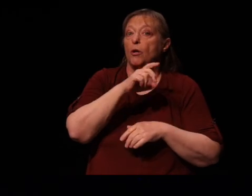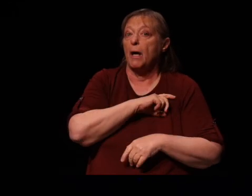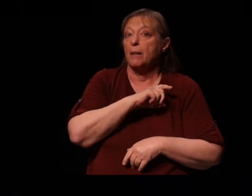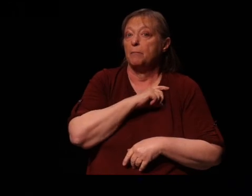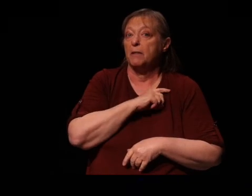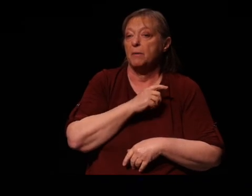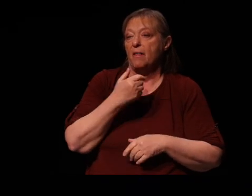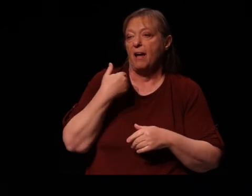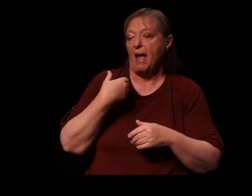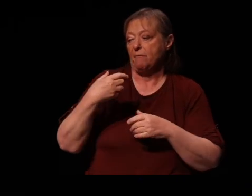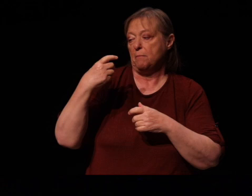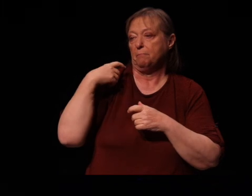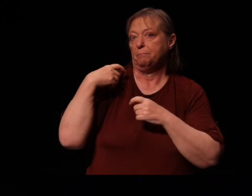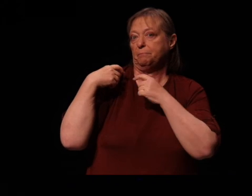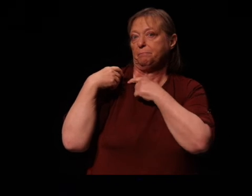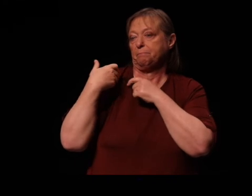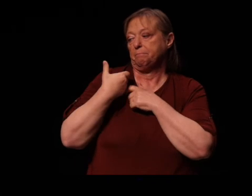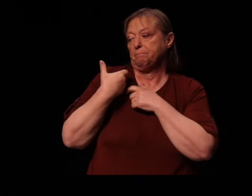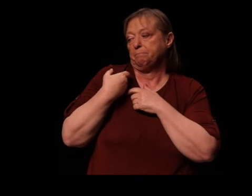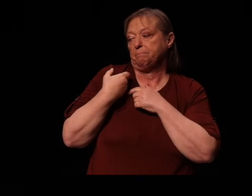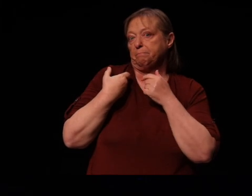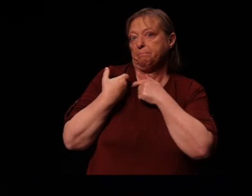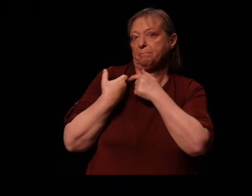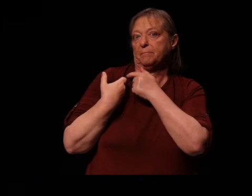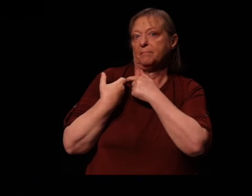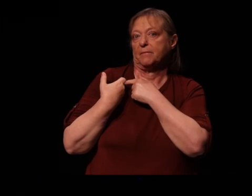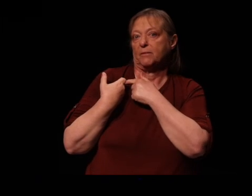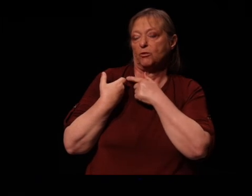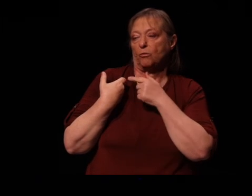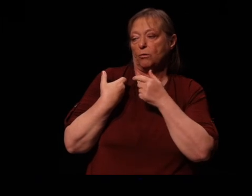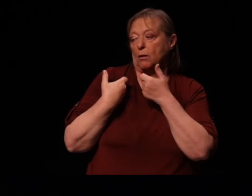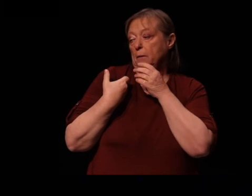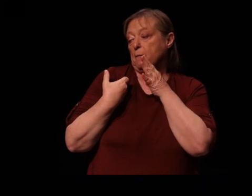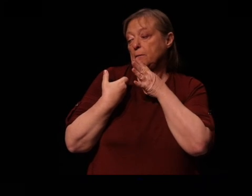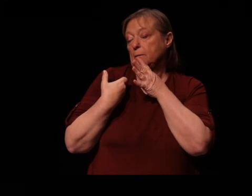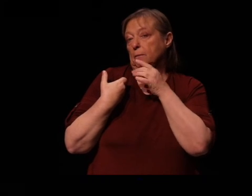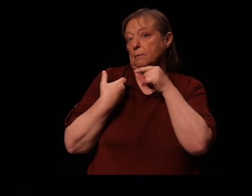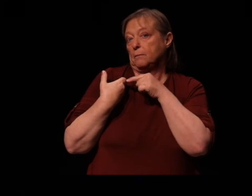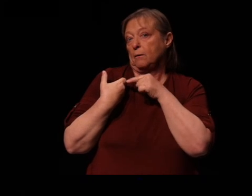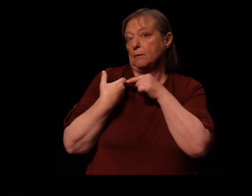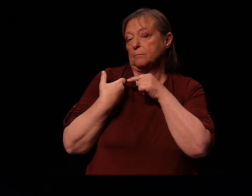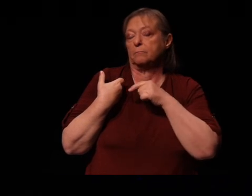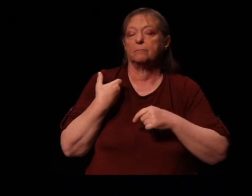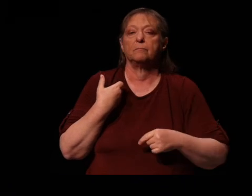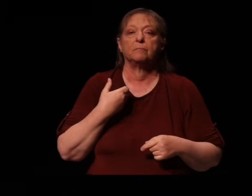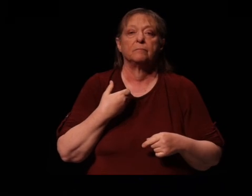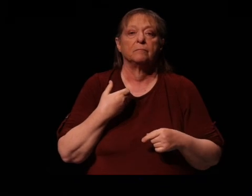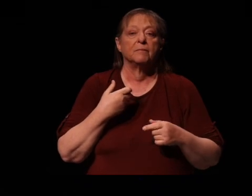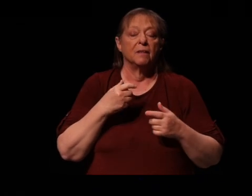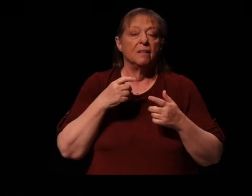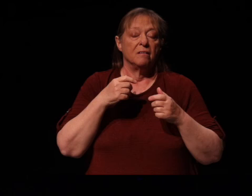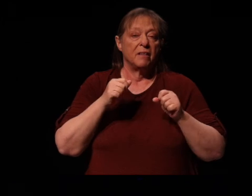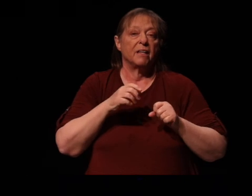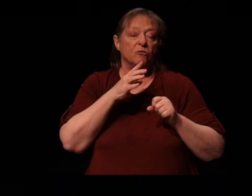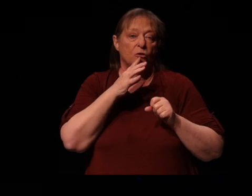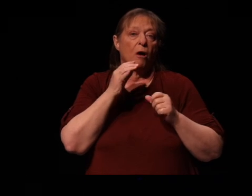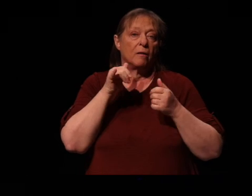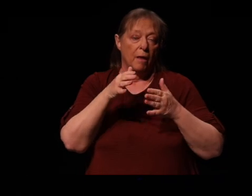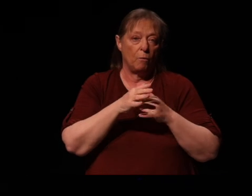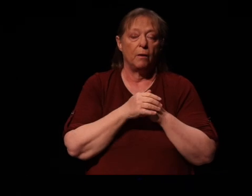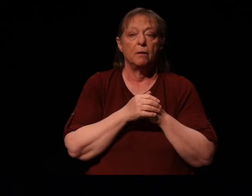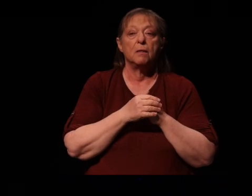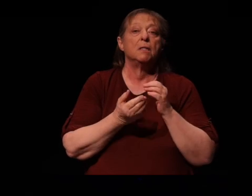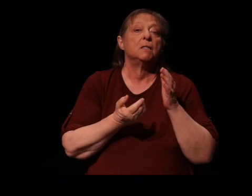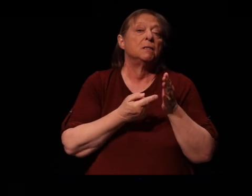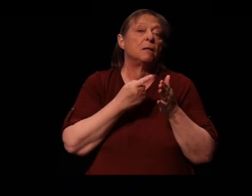lot of times if you look at a police officer, they'll have a microphone somewhere on their shoulder here or right on their chest, and they can